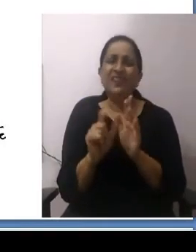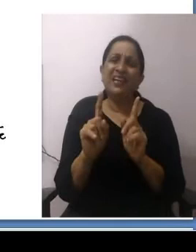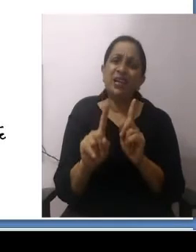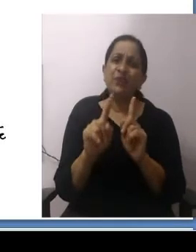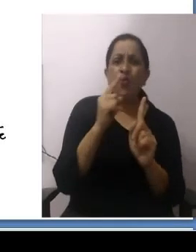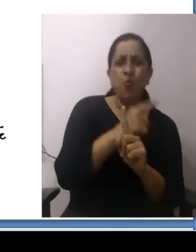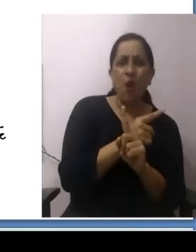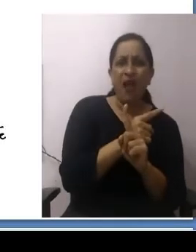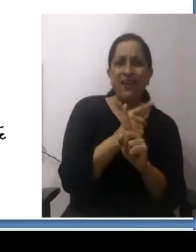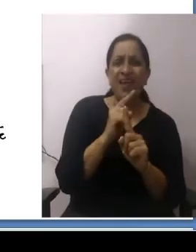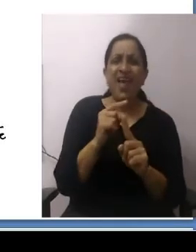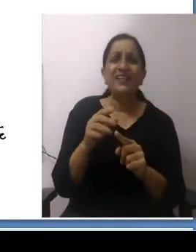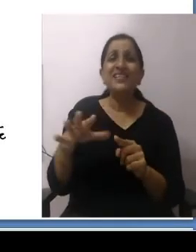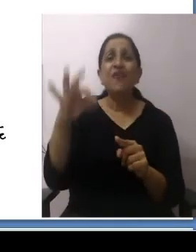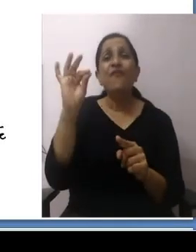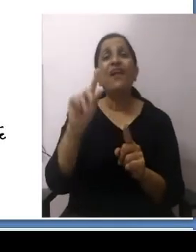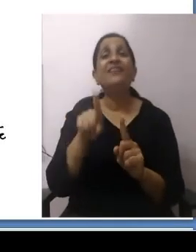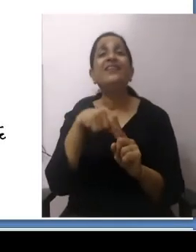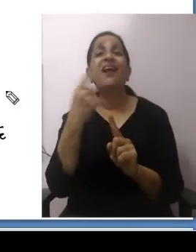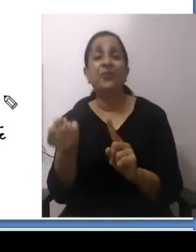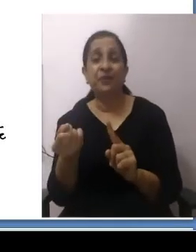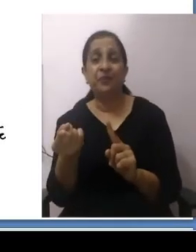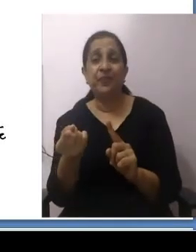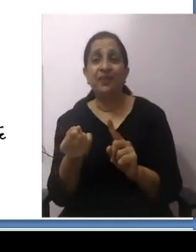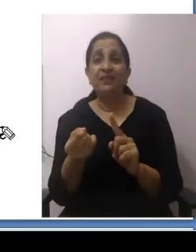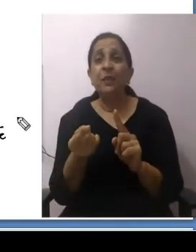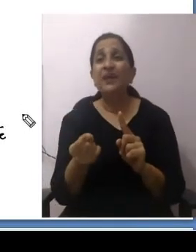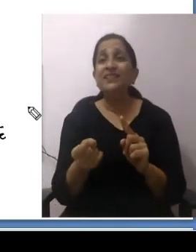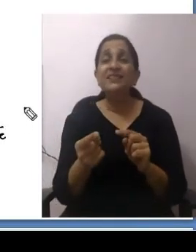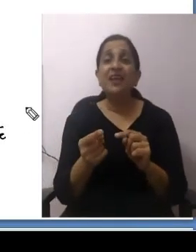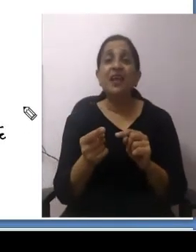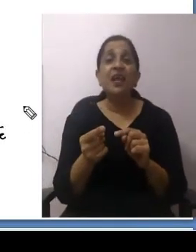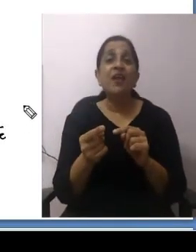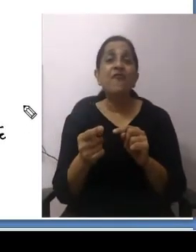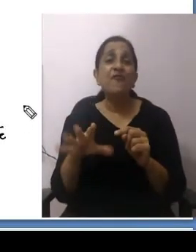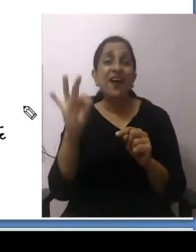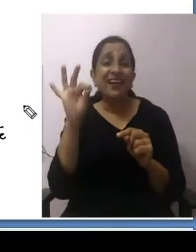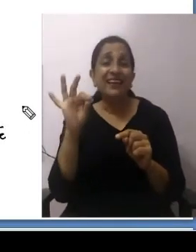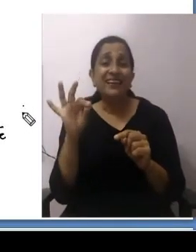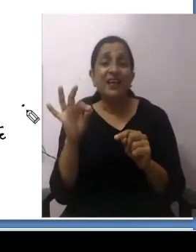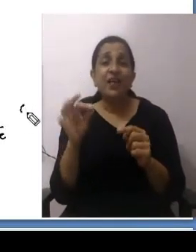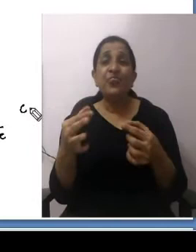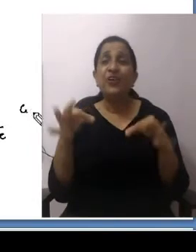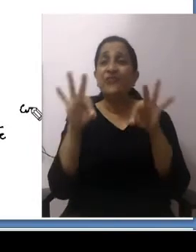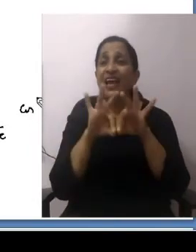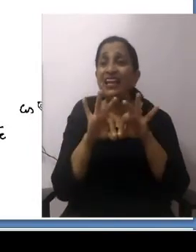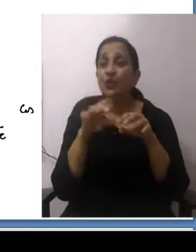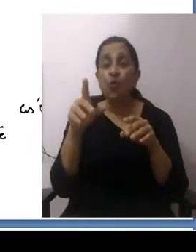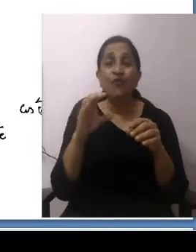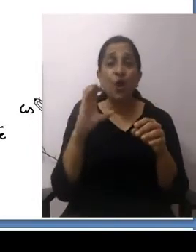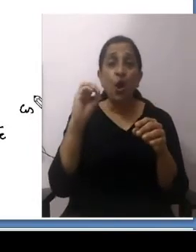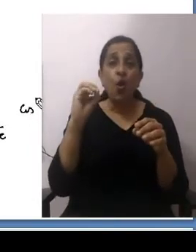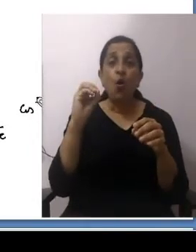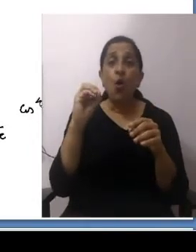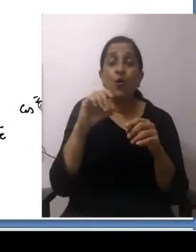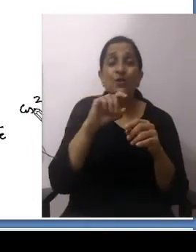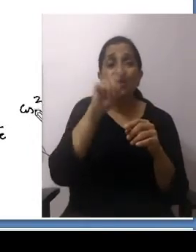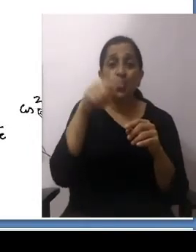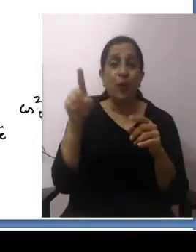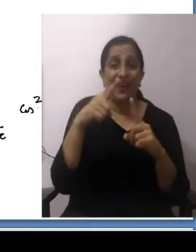sin squared plus cos squared is equal to 1, or how much is cos squared